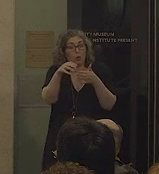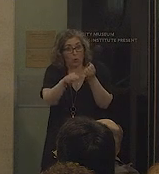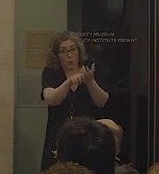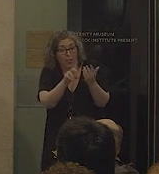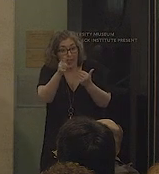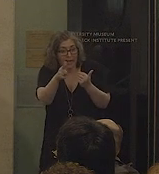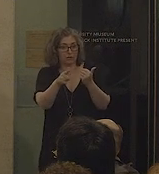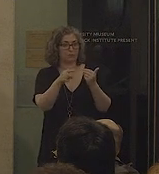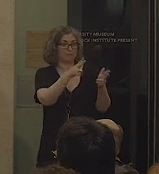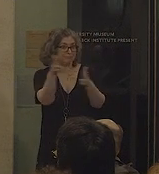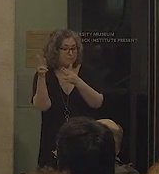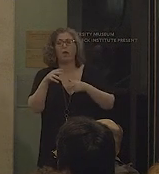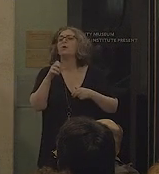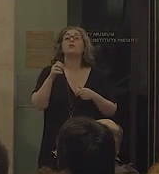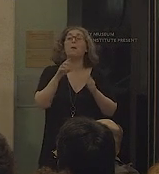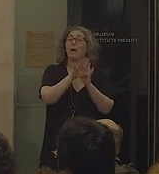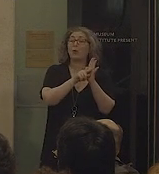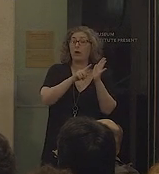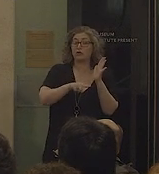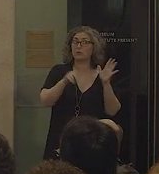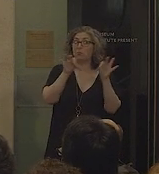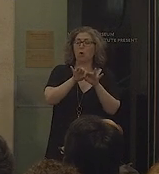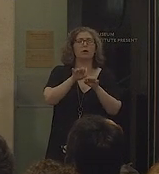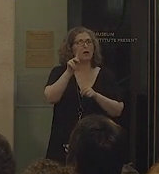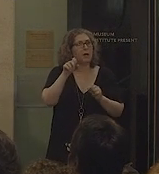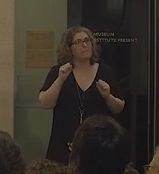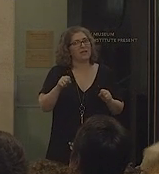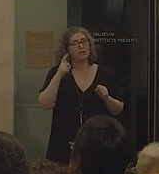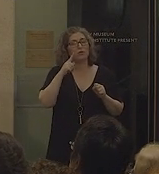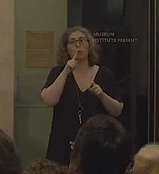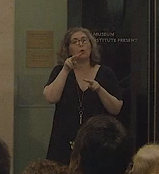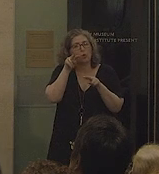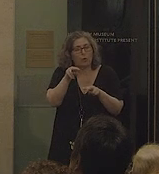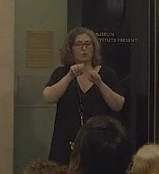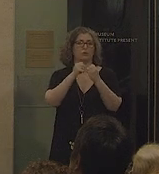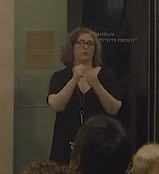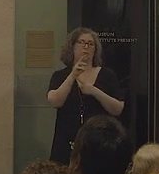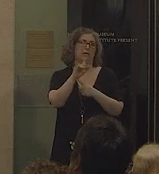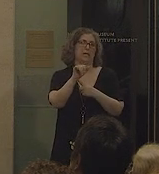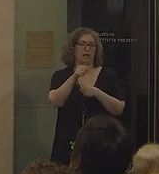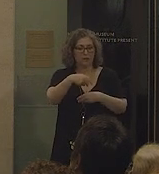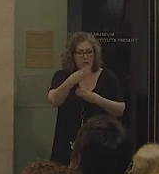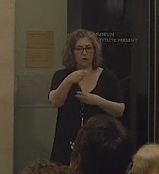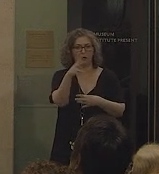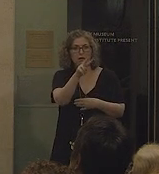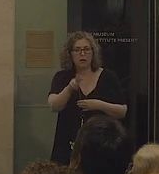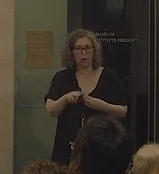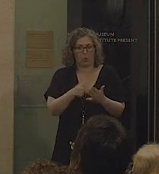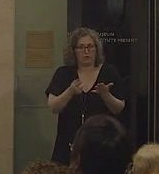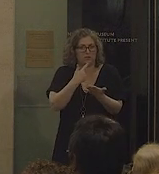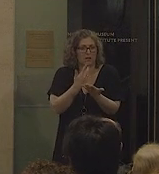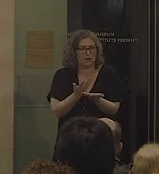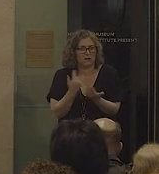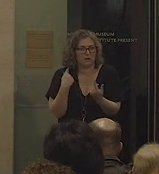so background checks are critical, but having the ability to go to the social media component is part of this. This